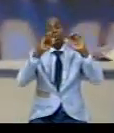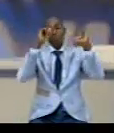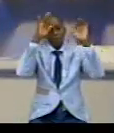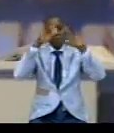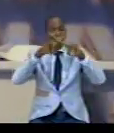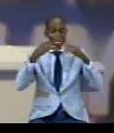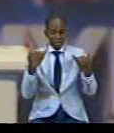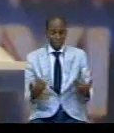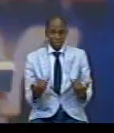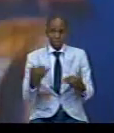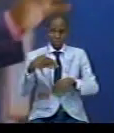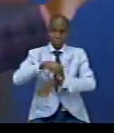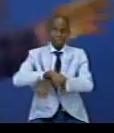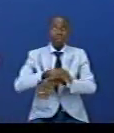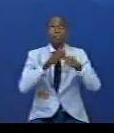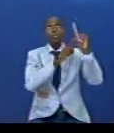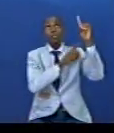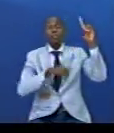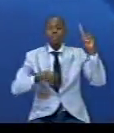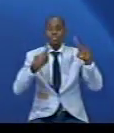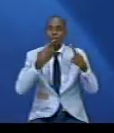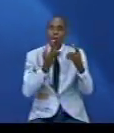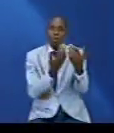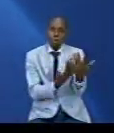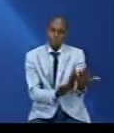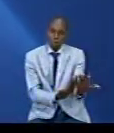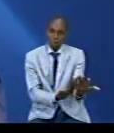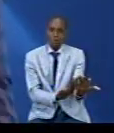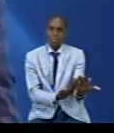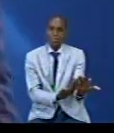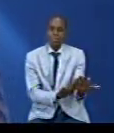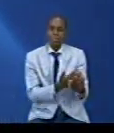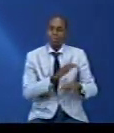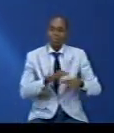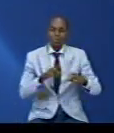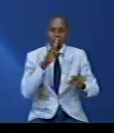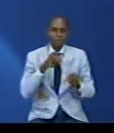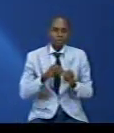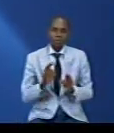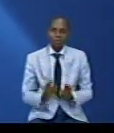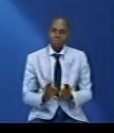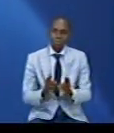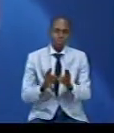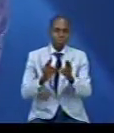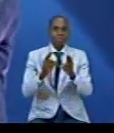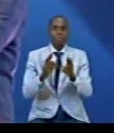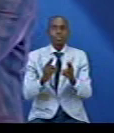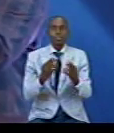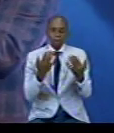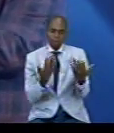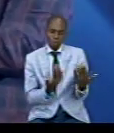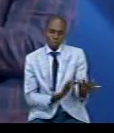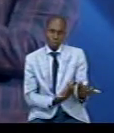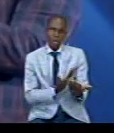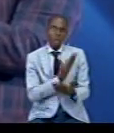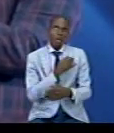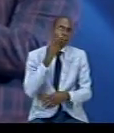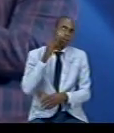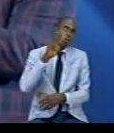wait. Hold on. Don't be in a hurry and behold the